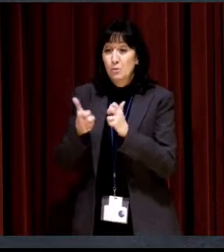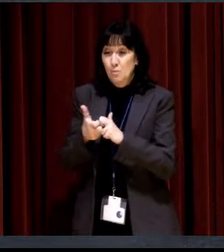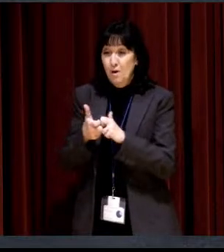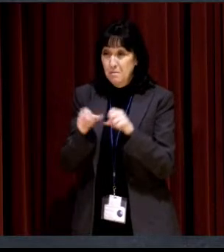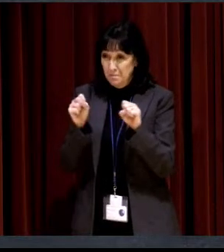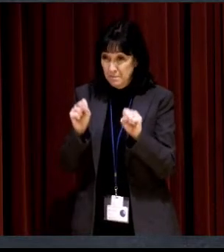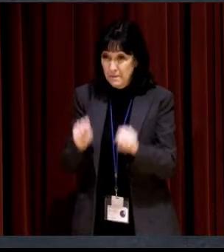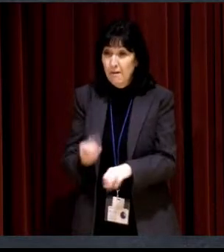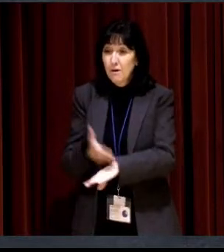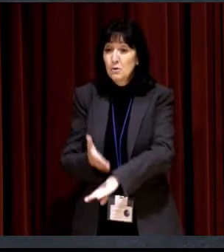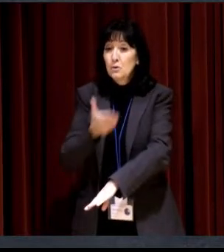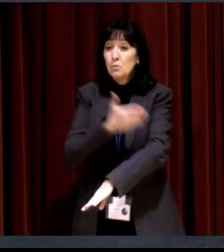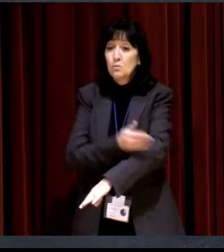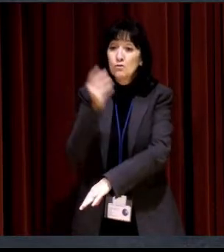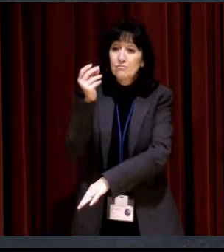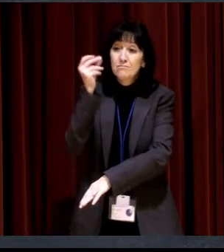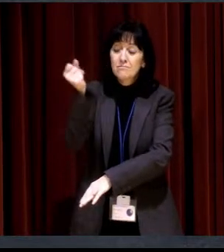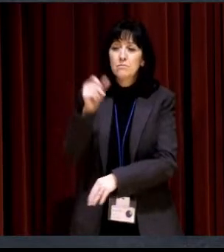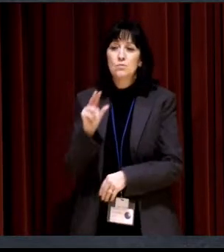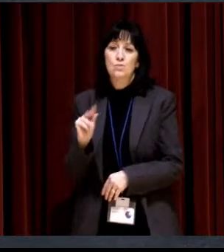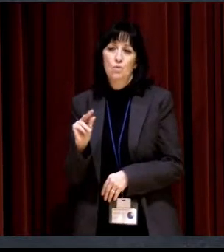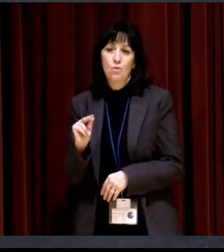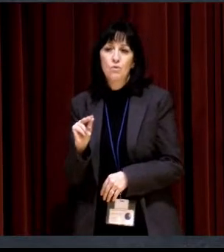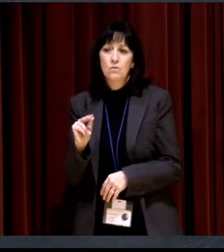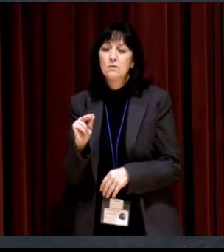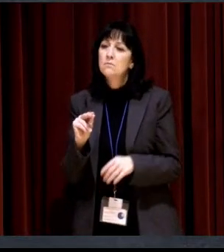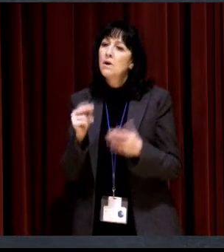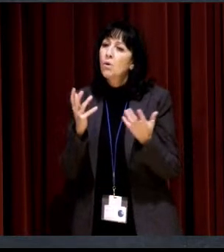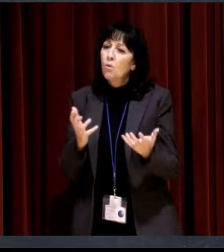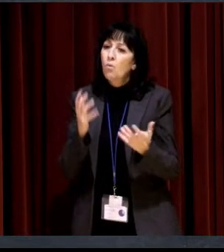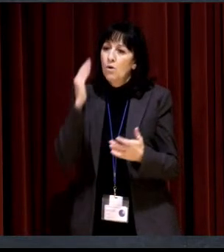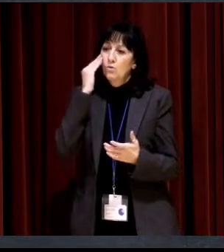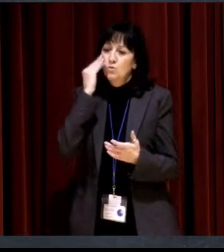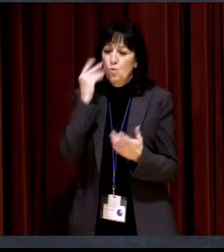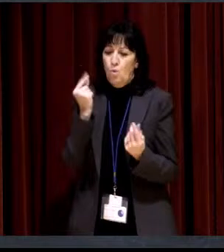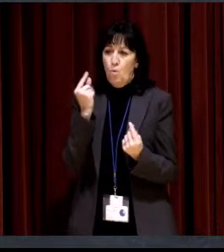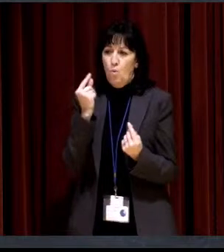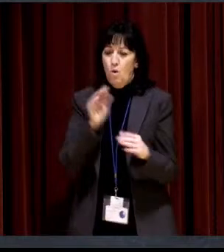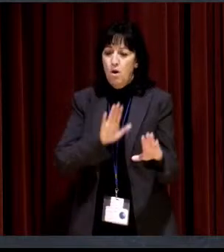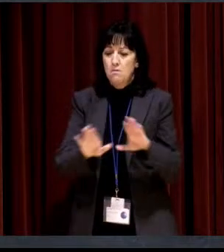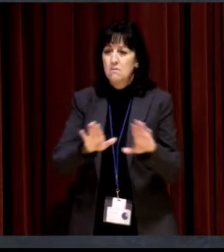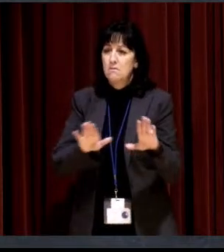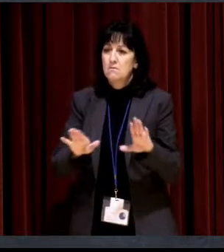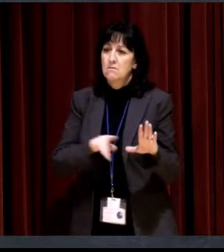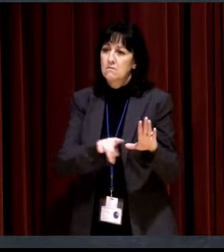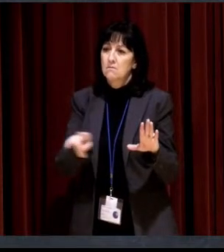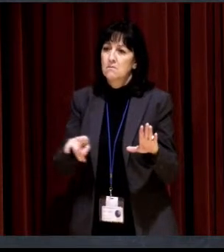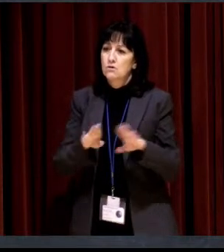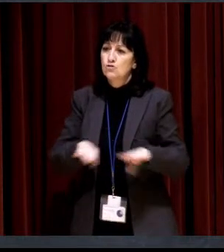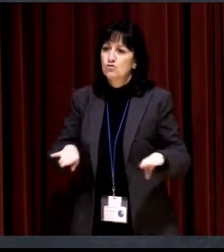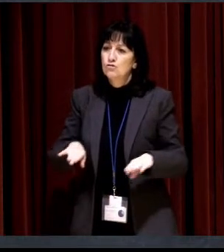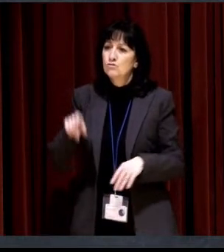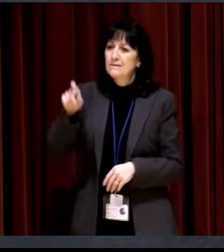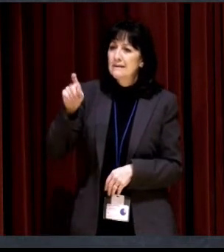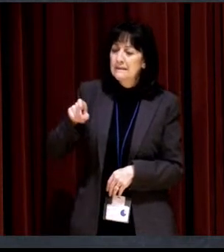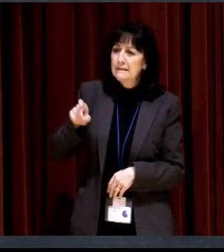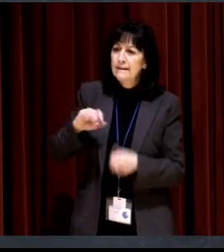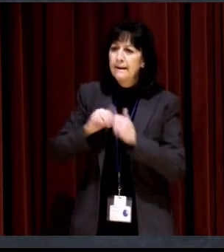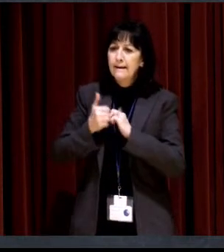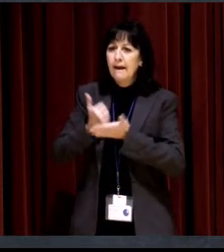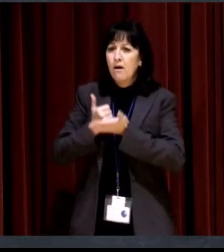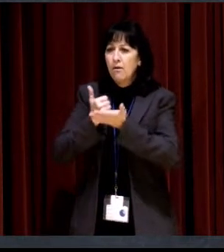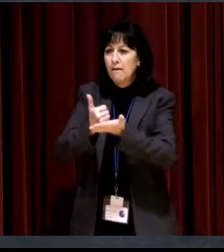dynamics there and what the needs of those children are. We like the concept, and I don't know, I